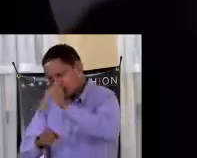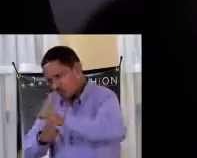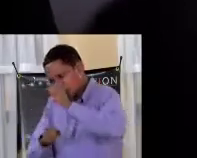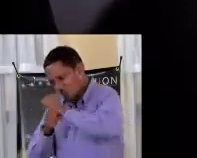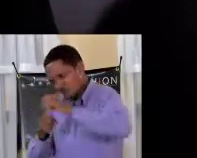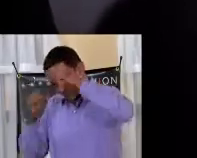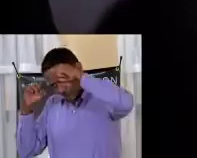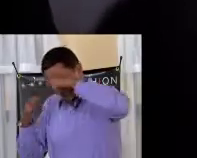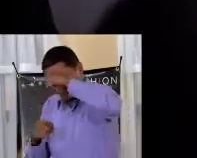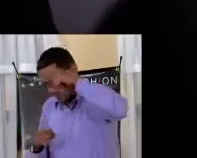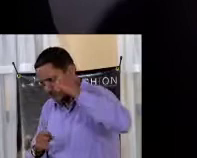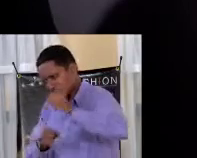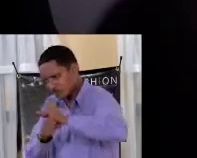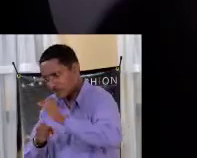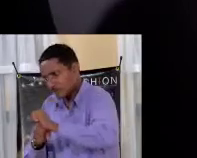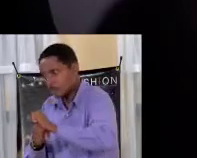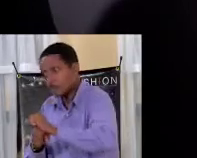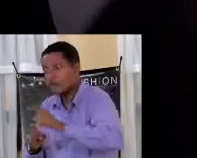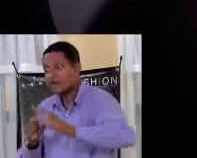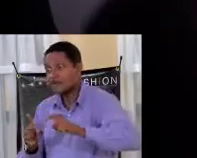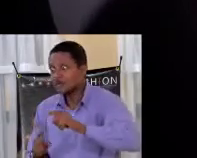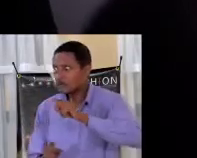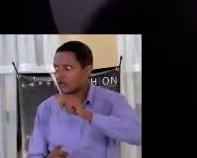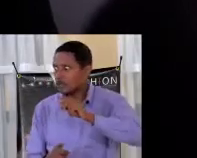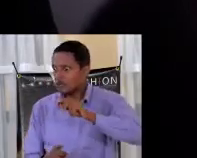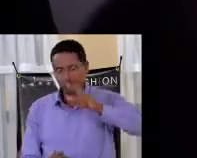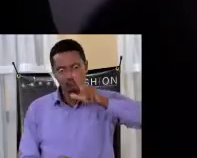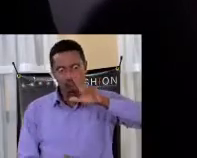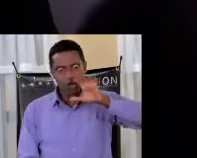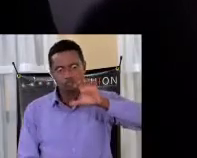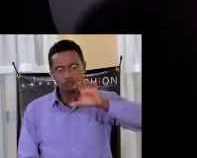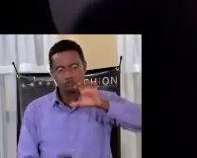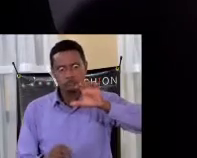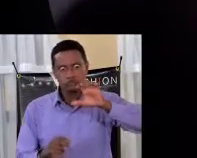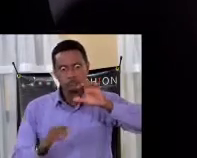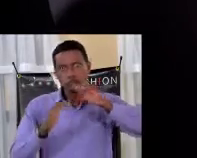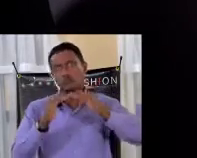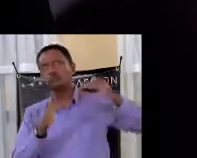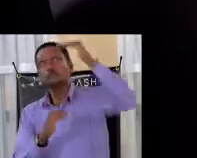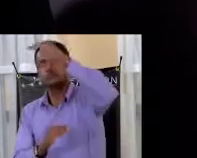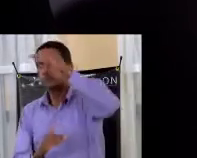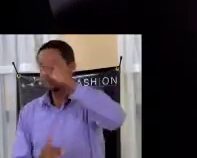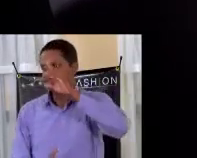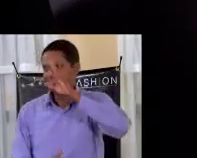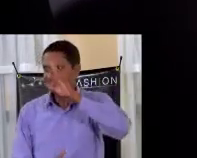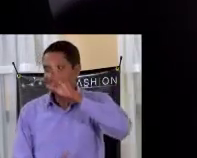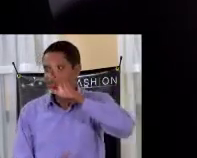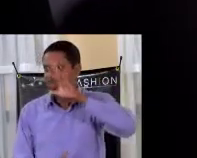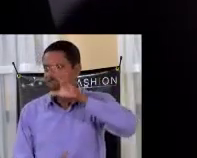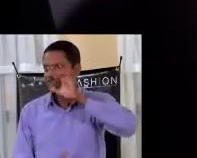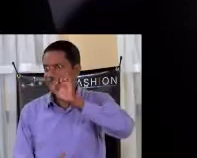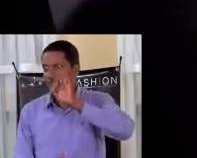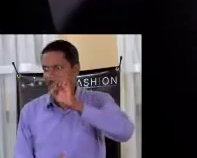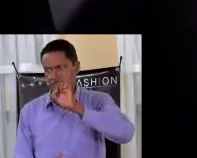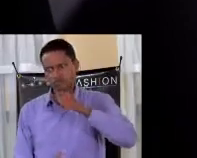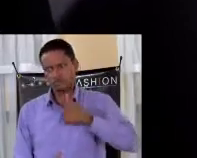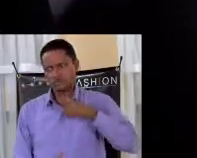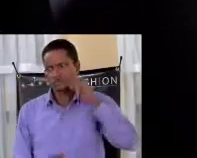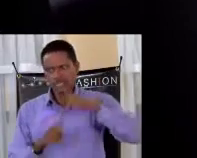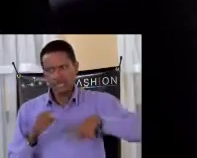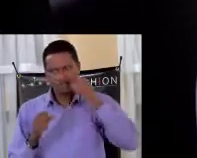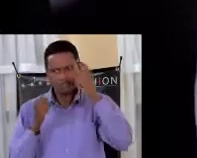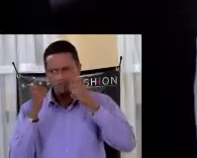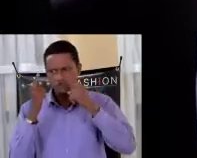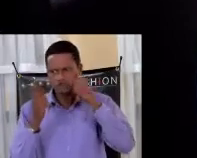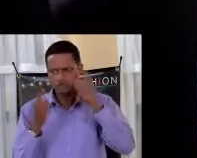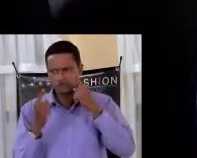But to say we're going from 300 to 750, as an investor, I can't understand why it has to be 750. And why I'm not